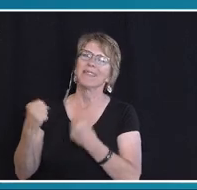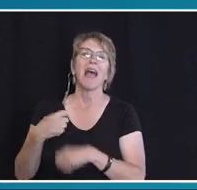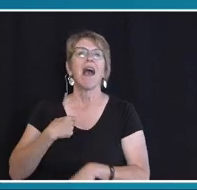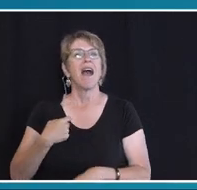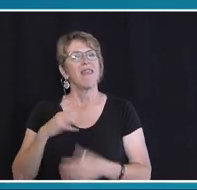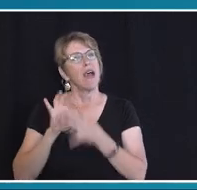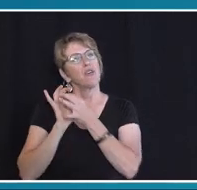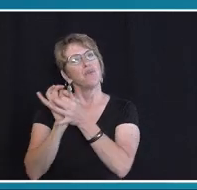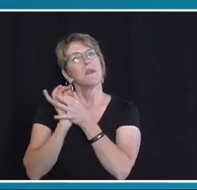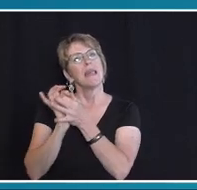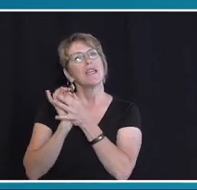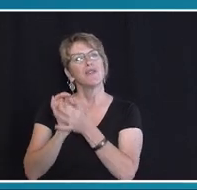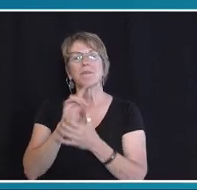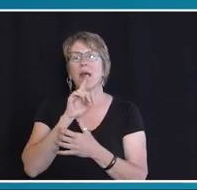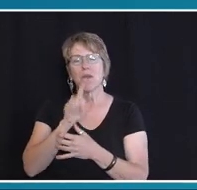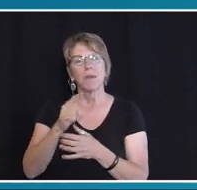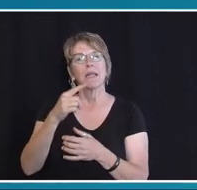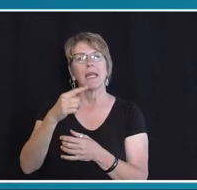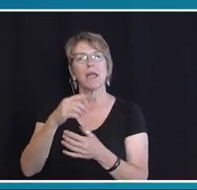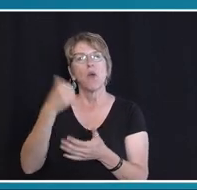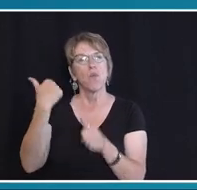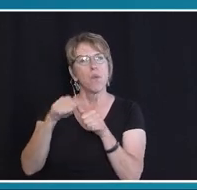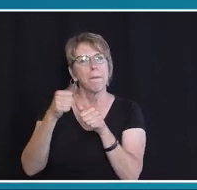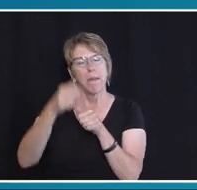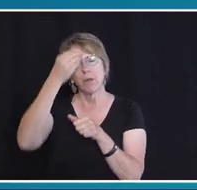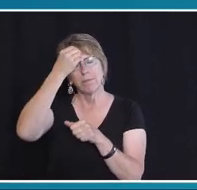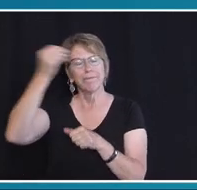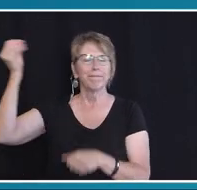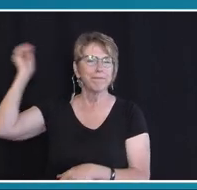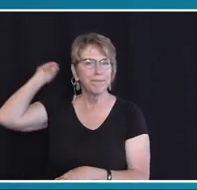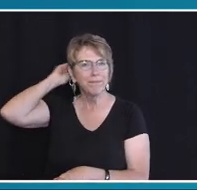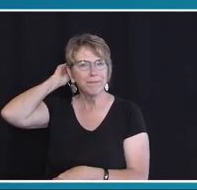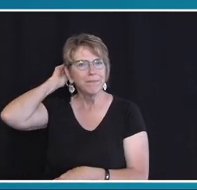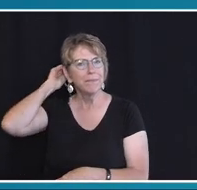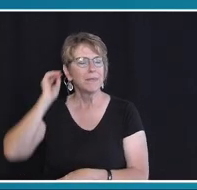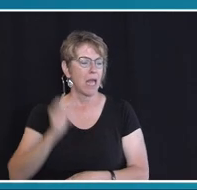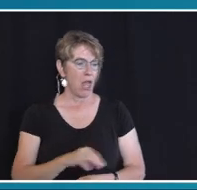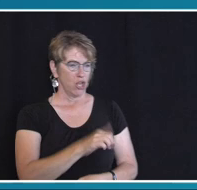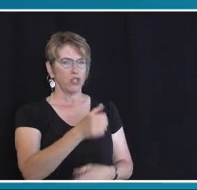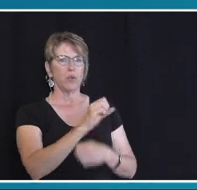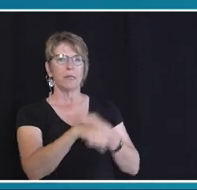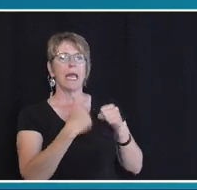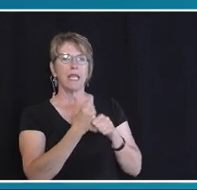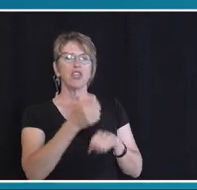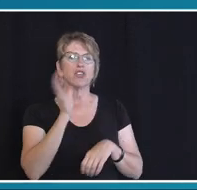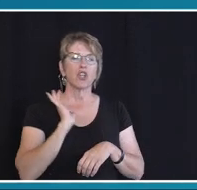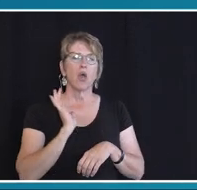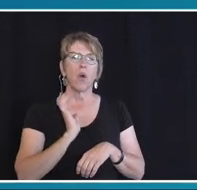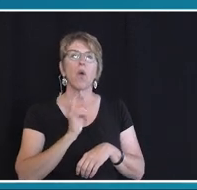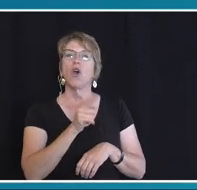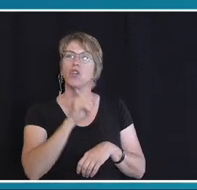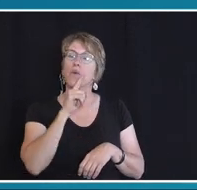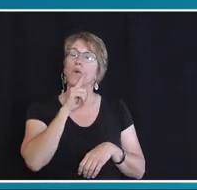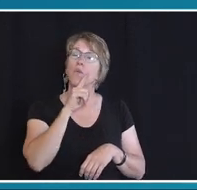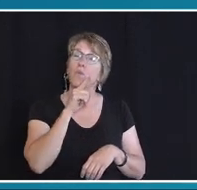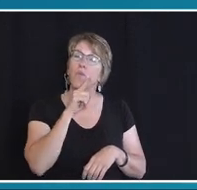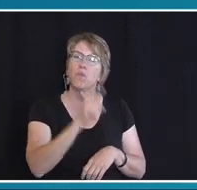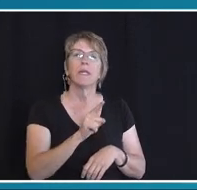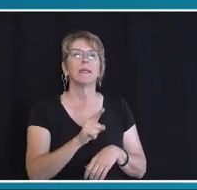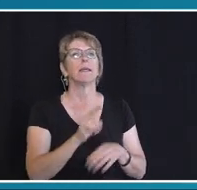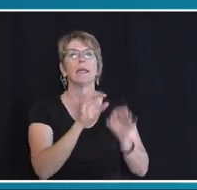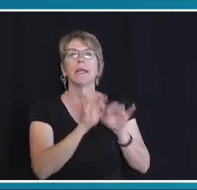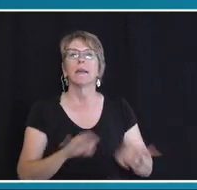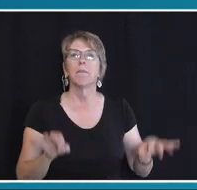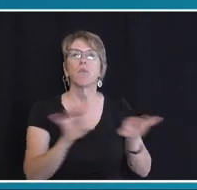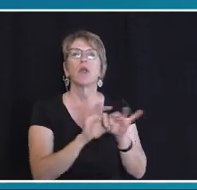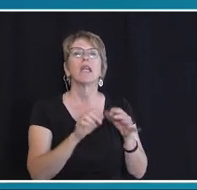to say that the relationships are what stay with me more so than the memories on the field. So 10 years ago, you were instrumental in helping Courage Kenny